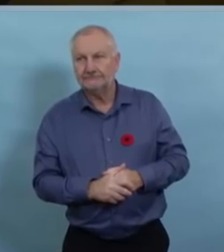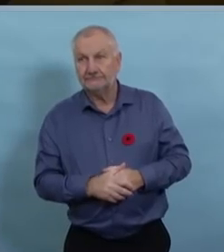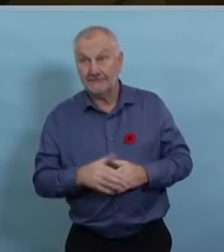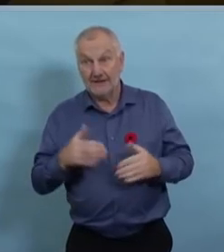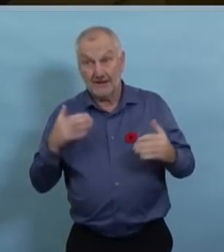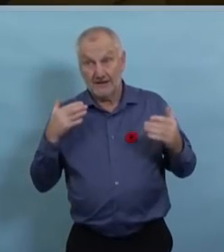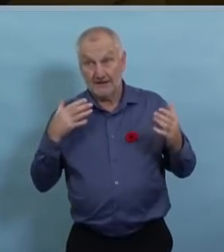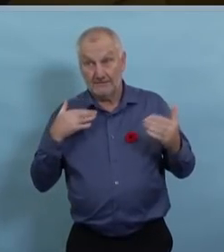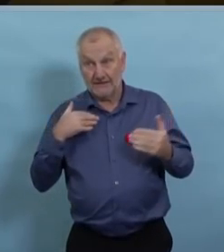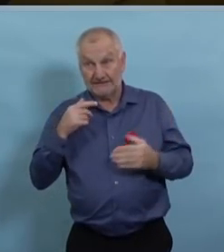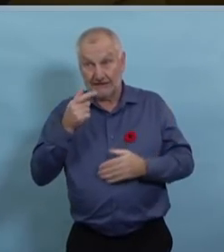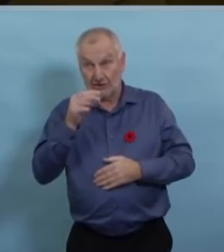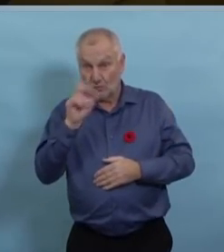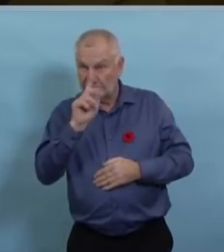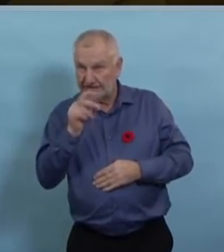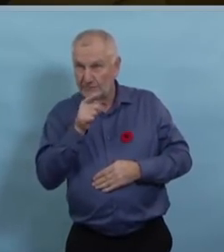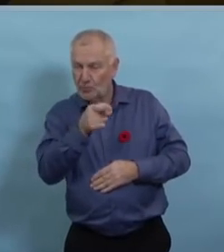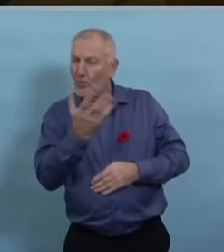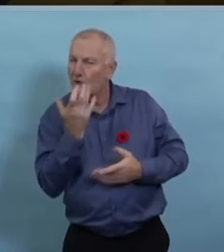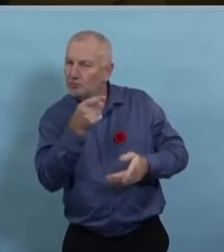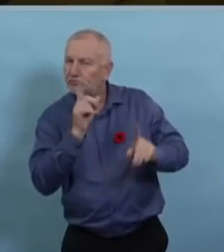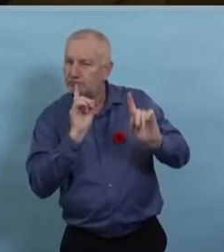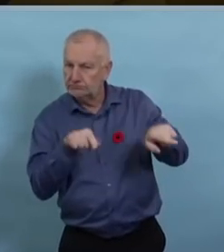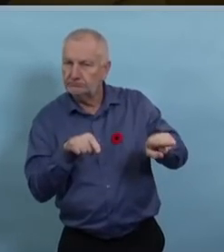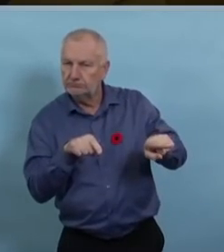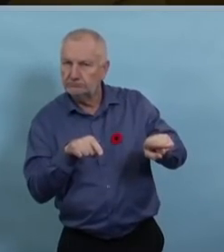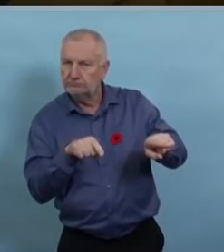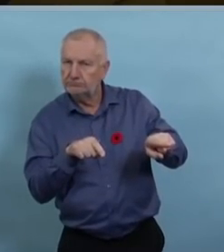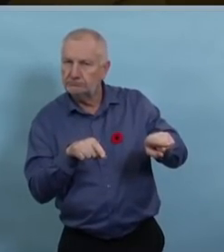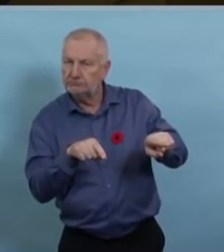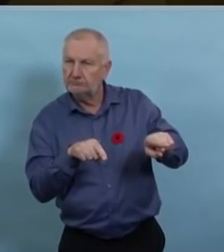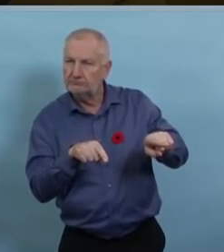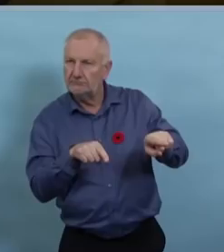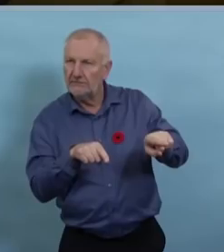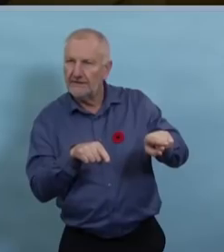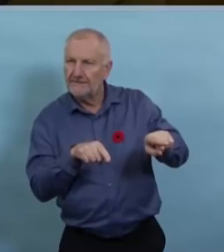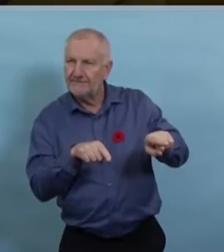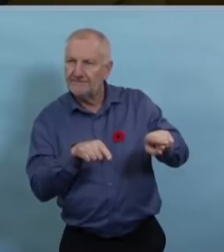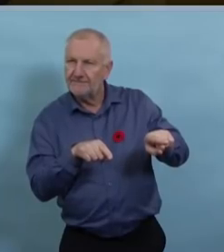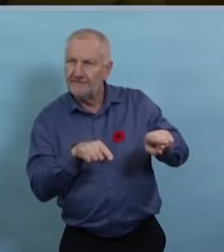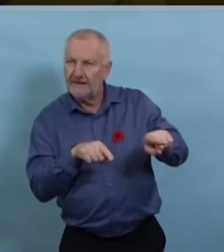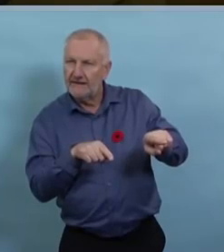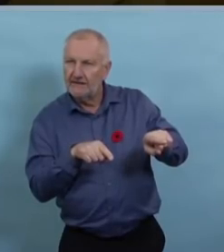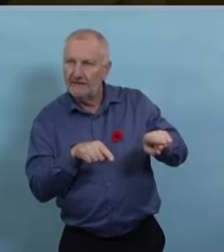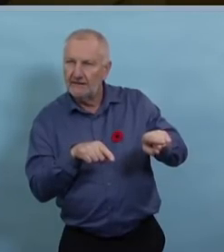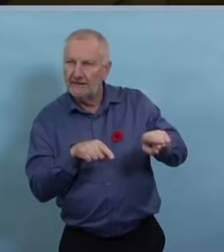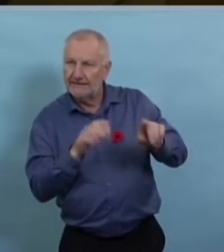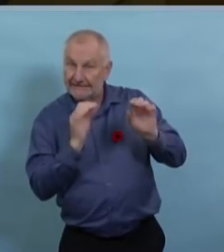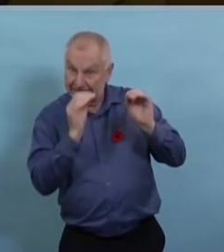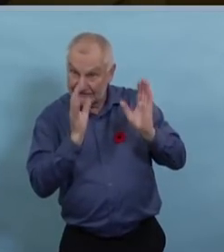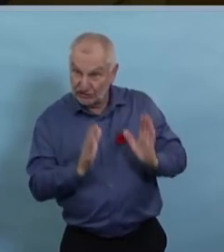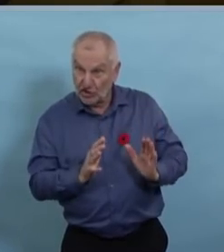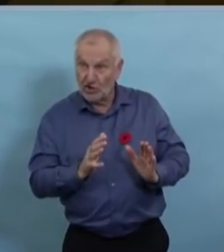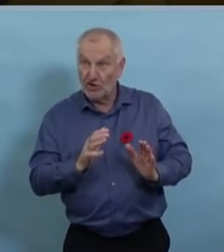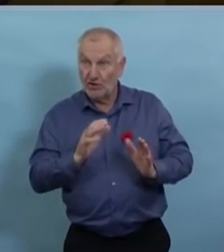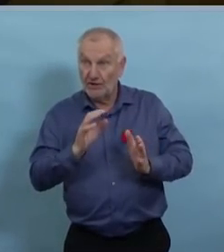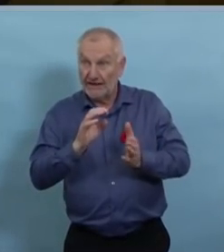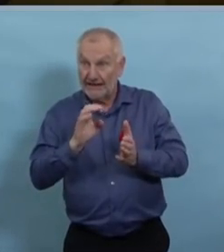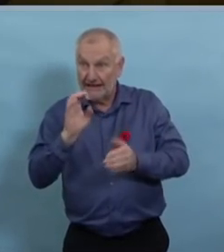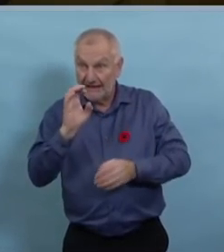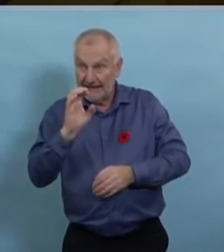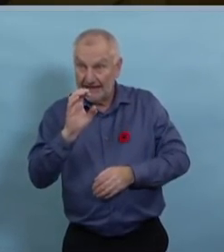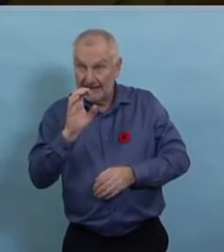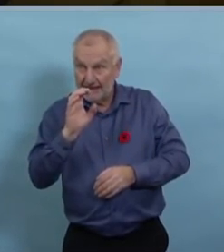respond to this teachers and educators letter today. You're announcing $10 million today. They're still calling for a